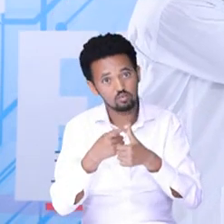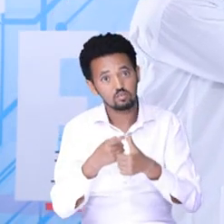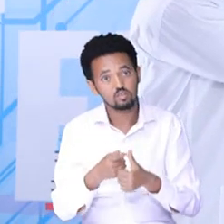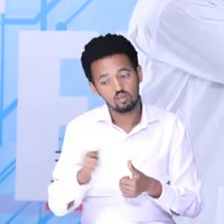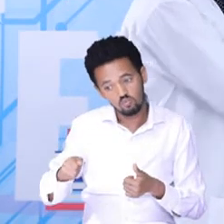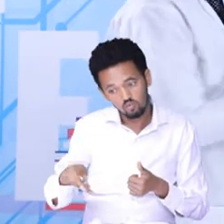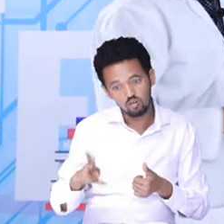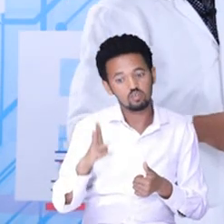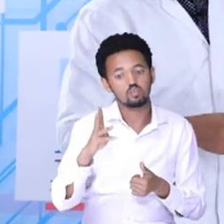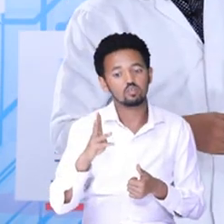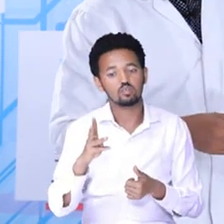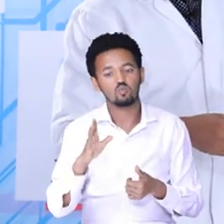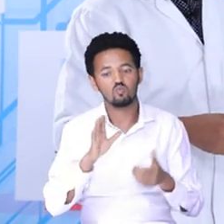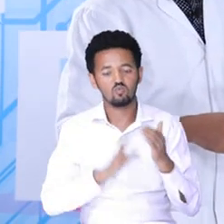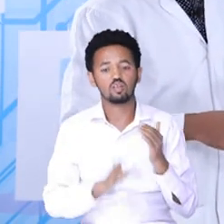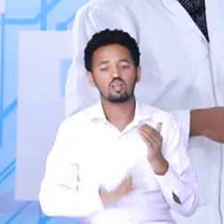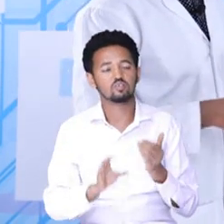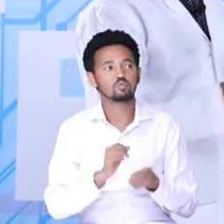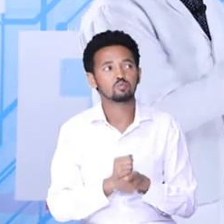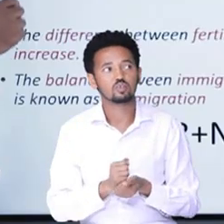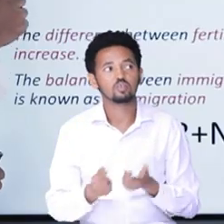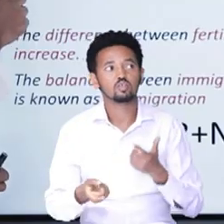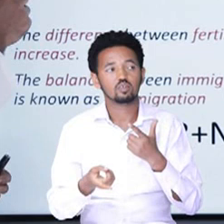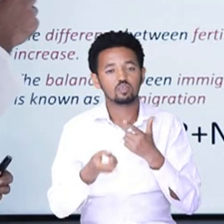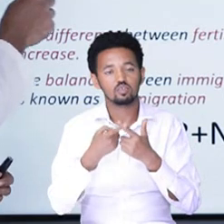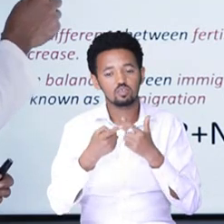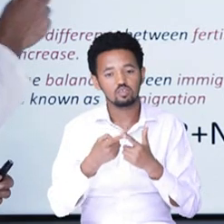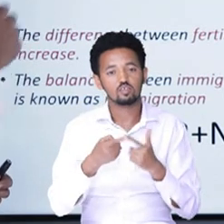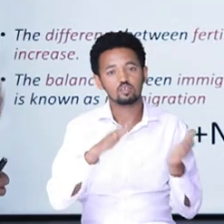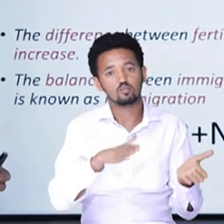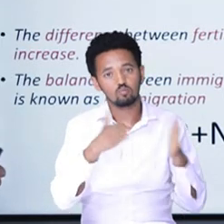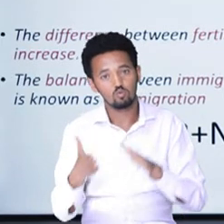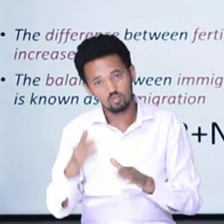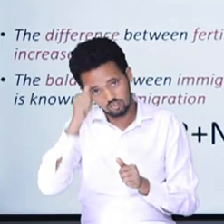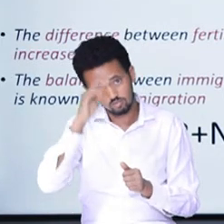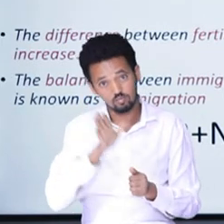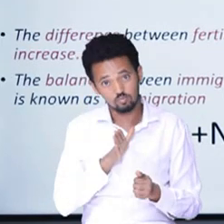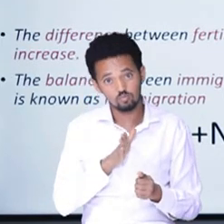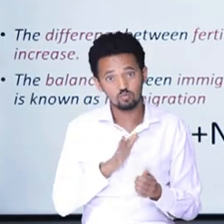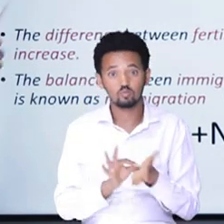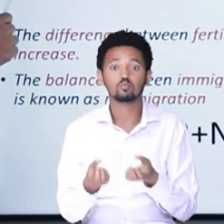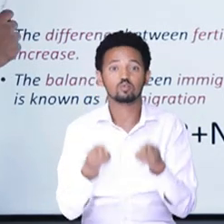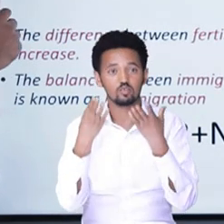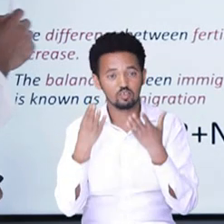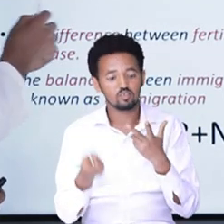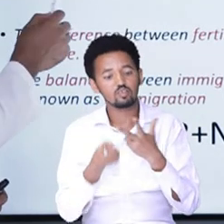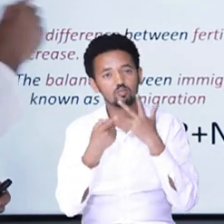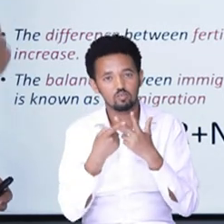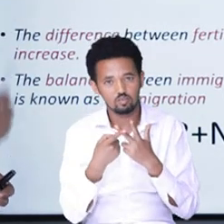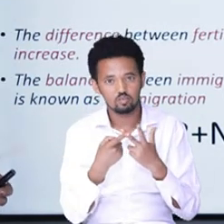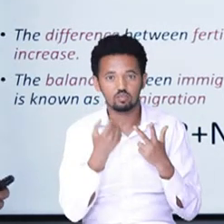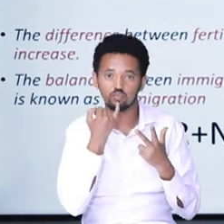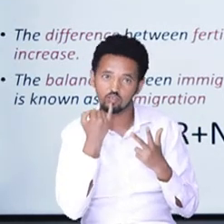is fertility. The second one is mortality. And the third